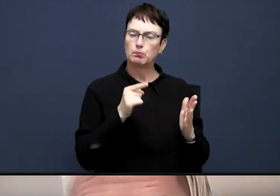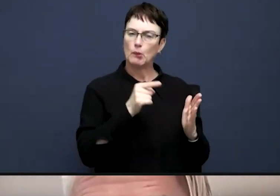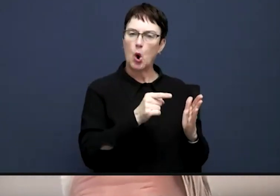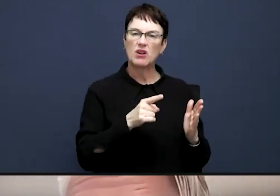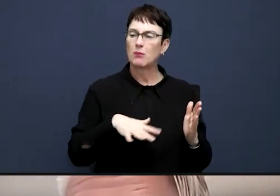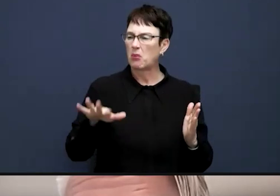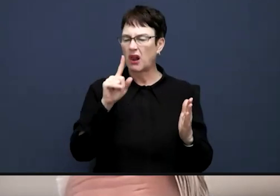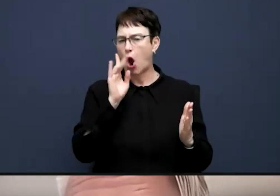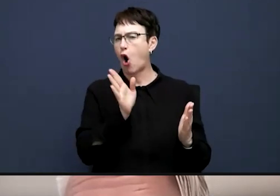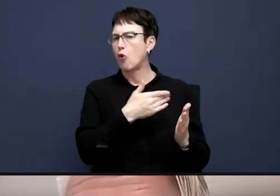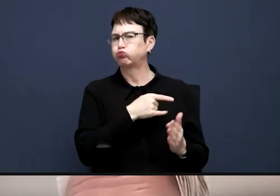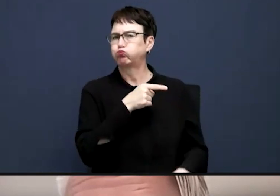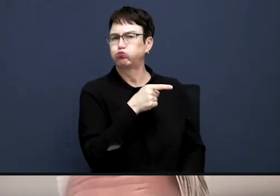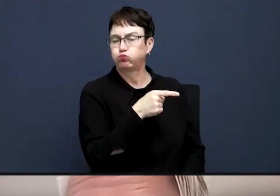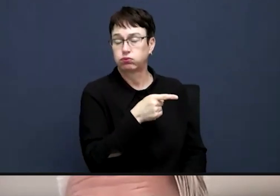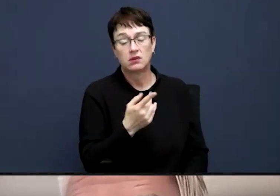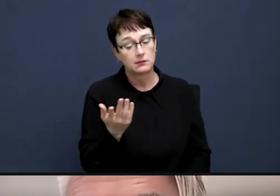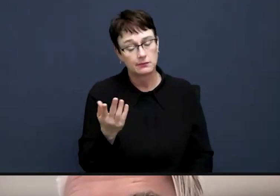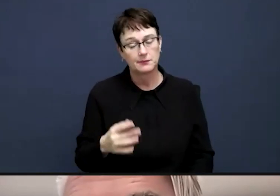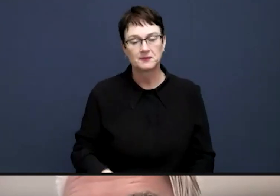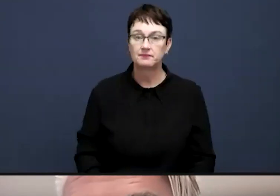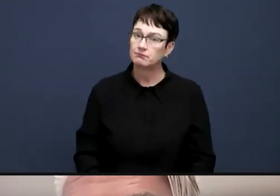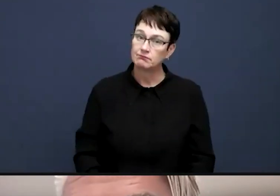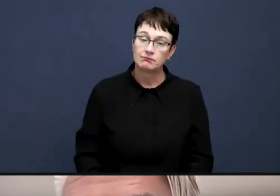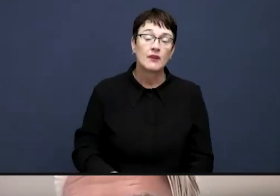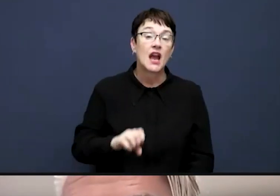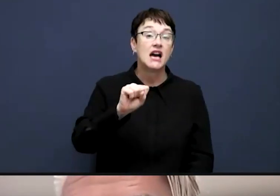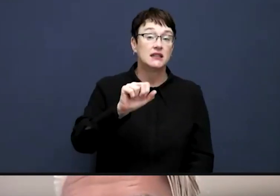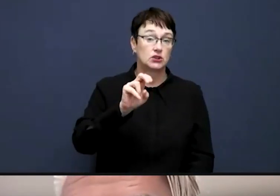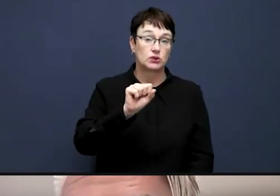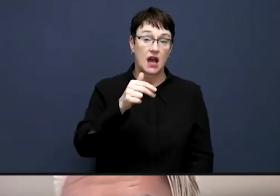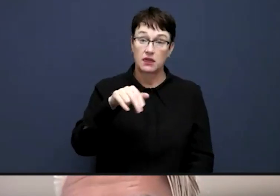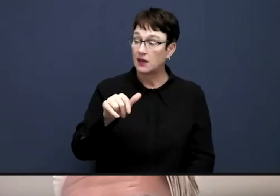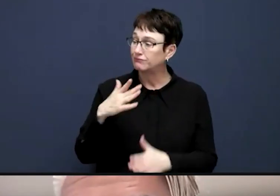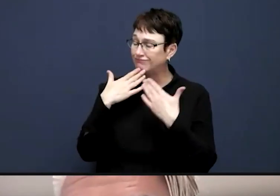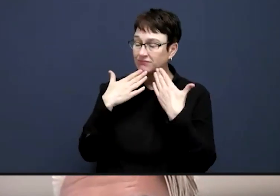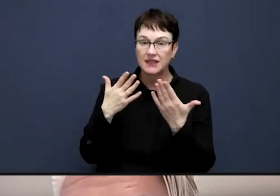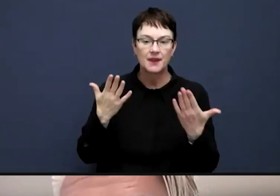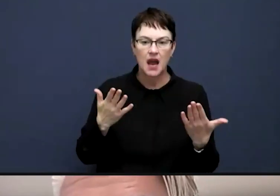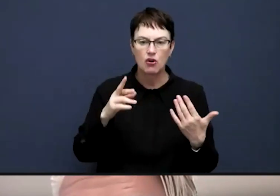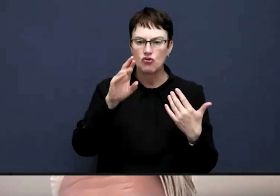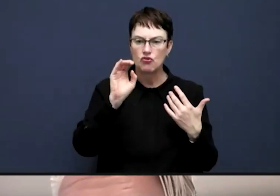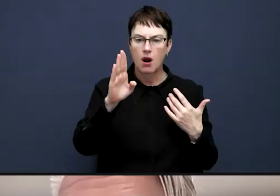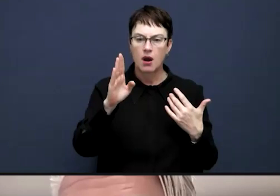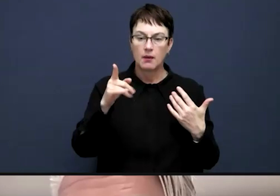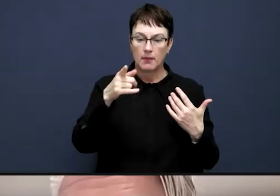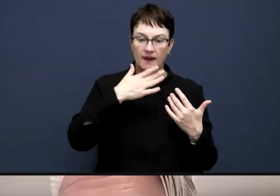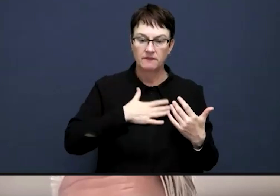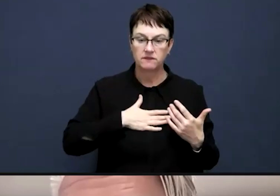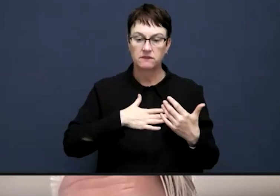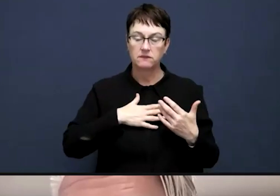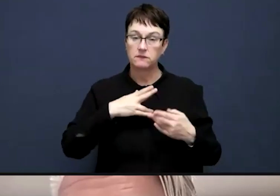Yeah, good point. And I don't know if Rob wanted, I can't see Rob right now, so I don't know if he wanted to respond or